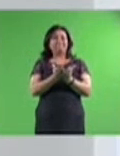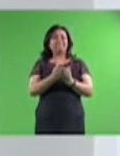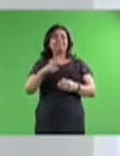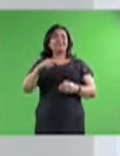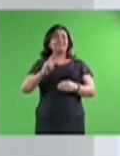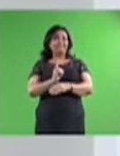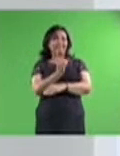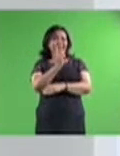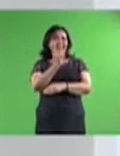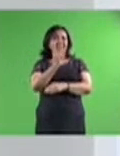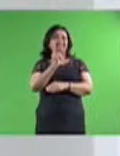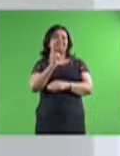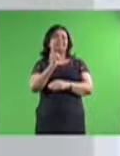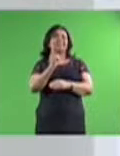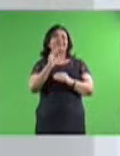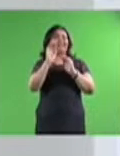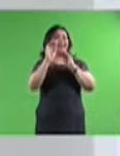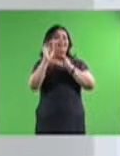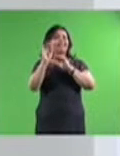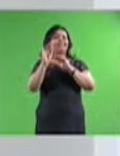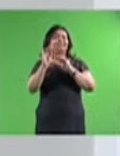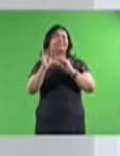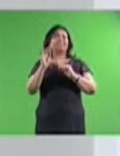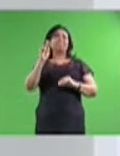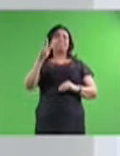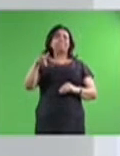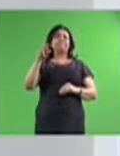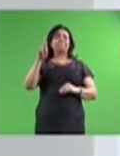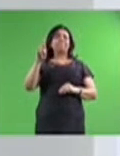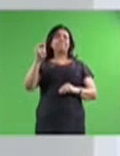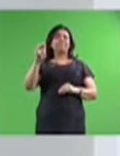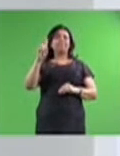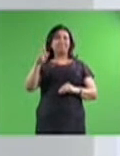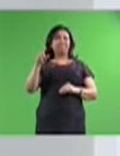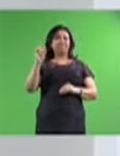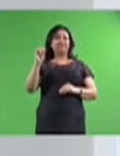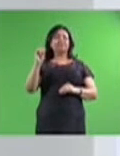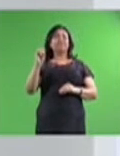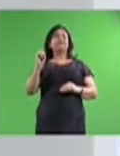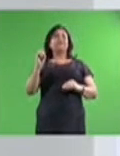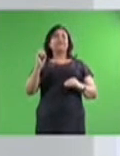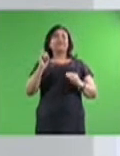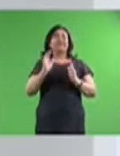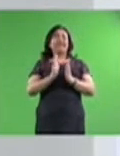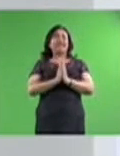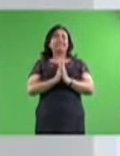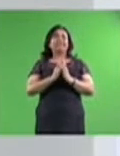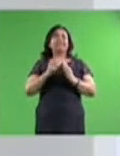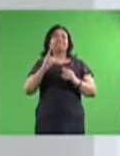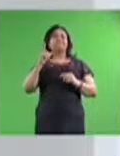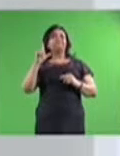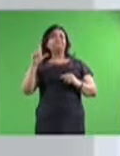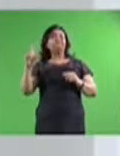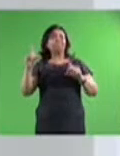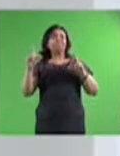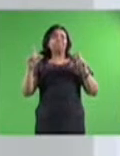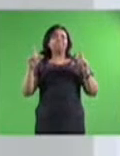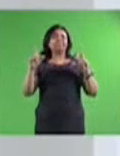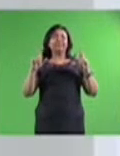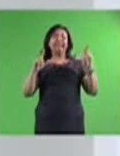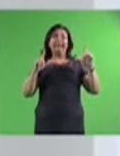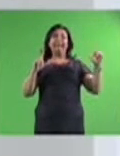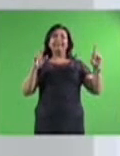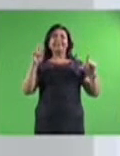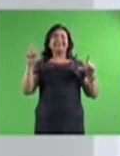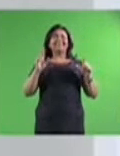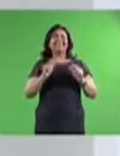first lesson is Prepositions and Directions. But before we begin, let's sanitize